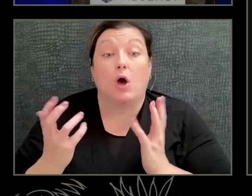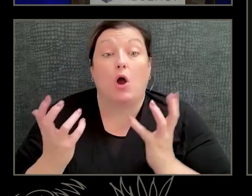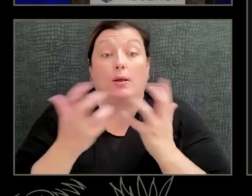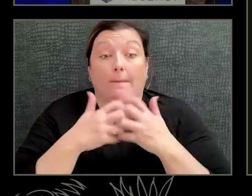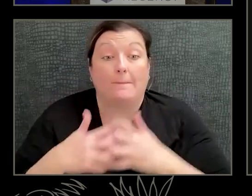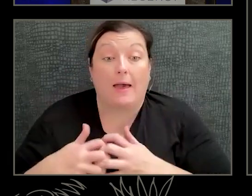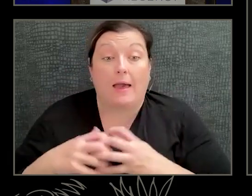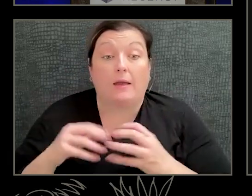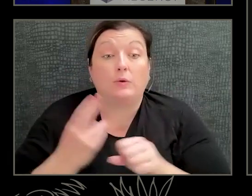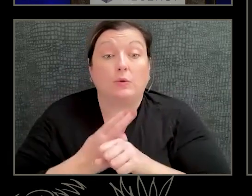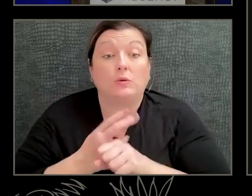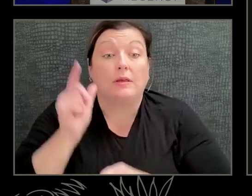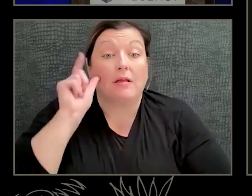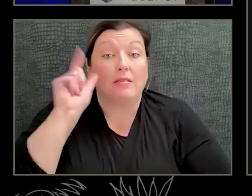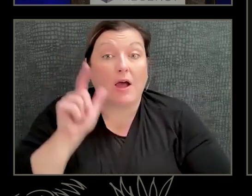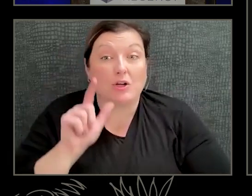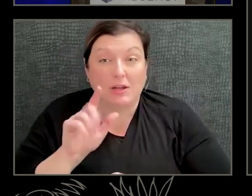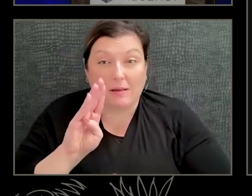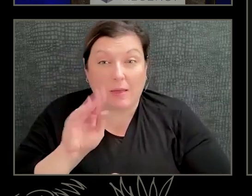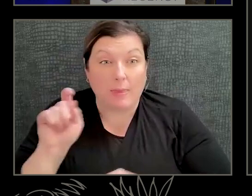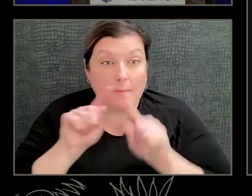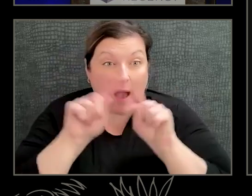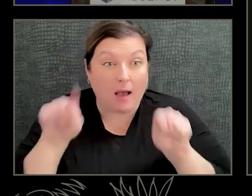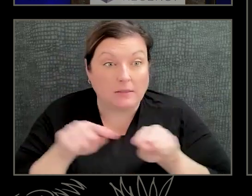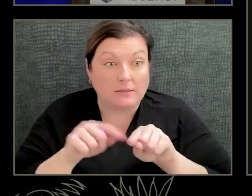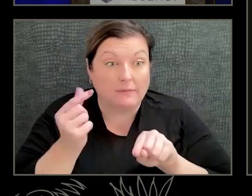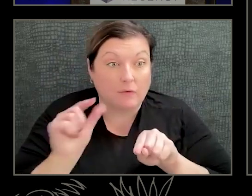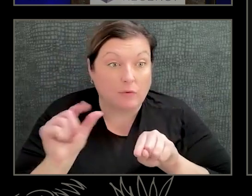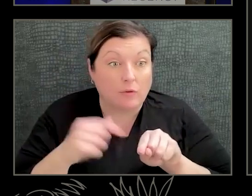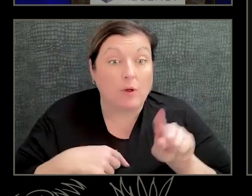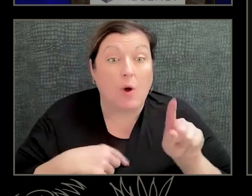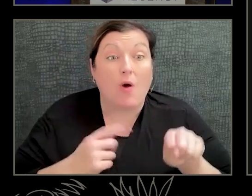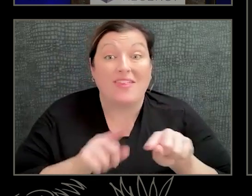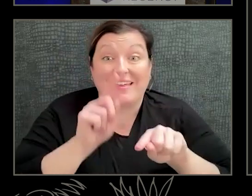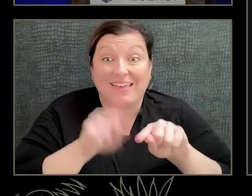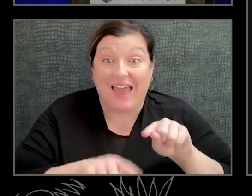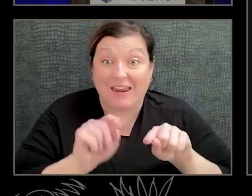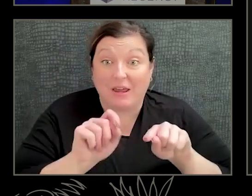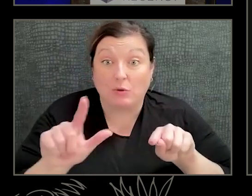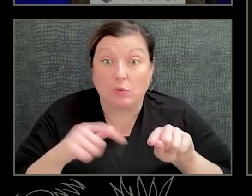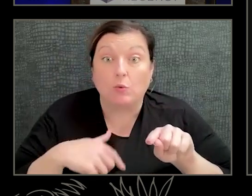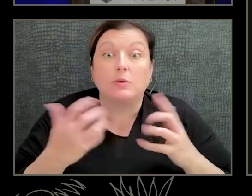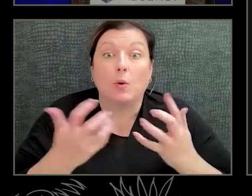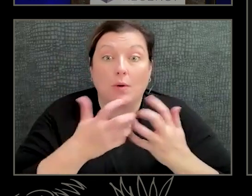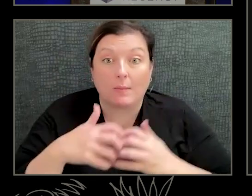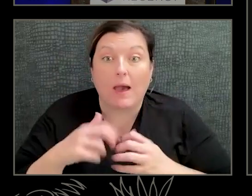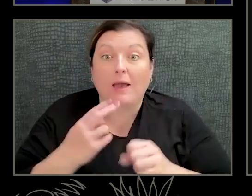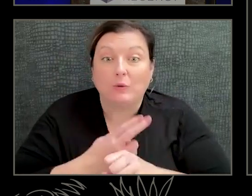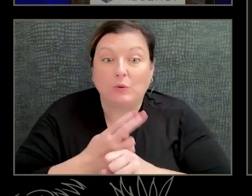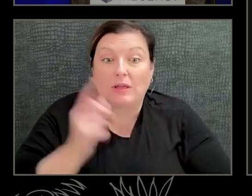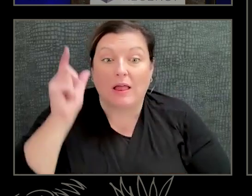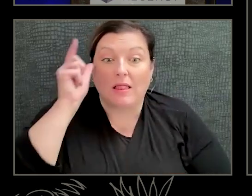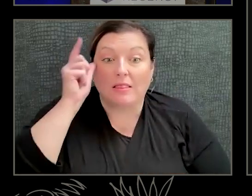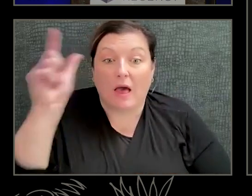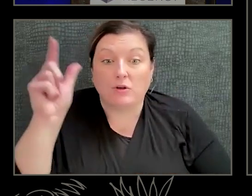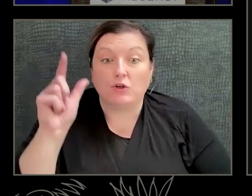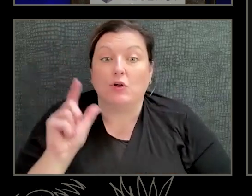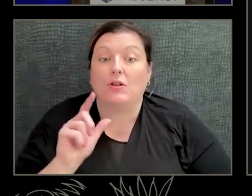the inverted rules or the cannot rules and the conditions are going to be combined using logical AND.